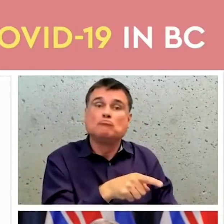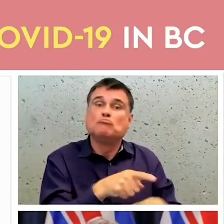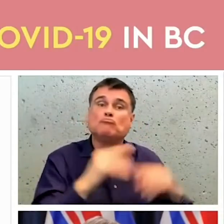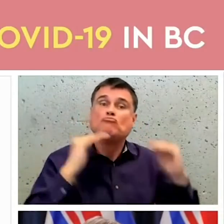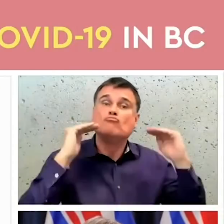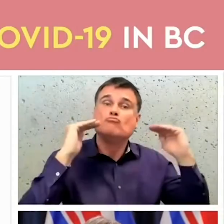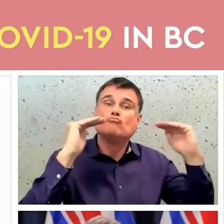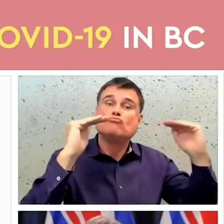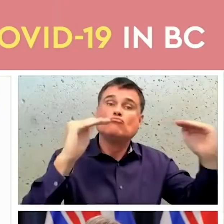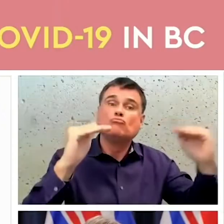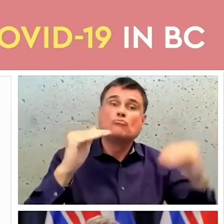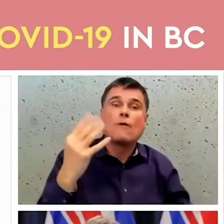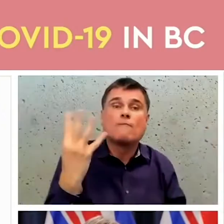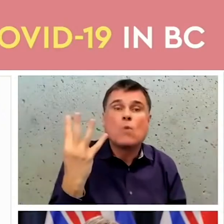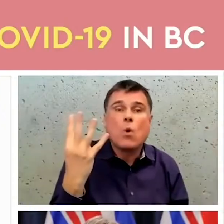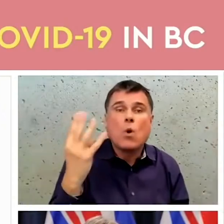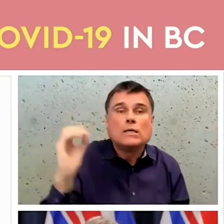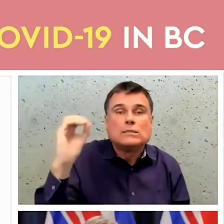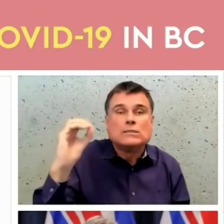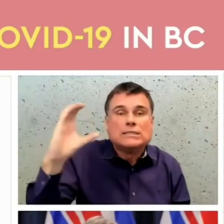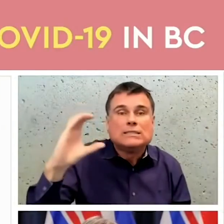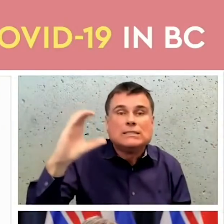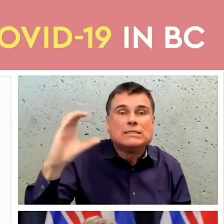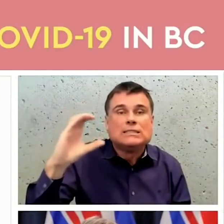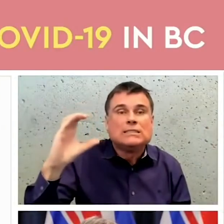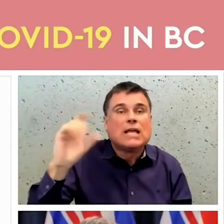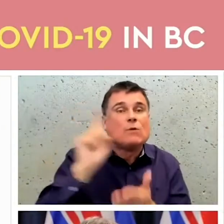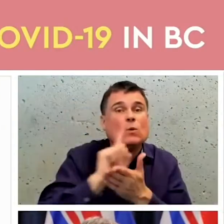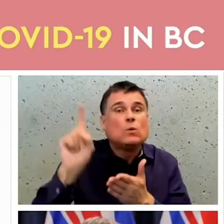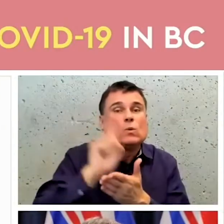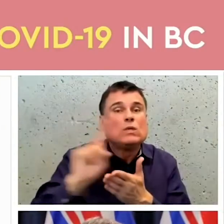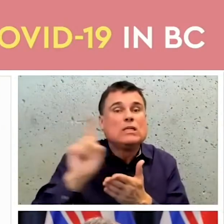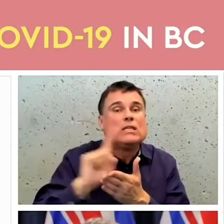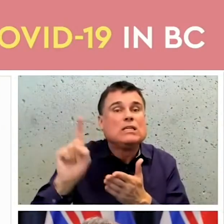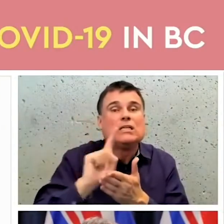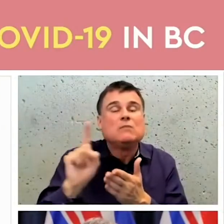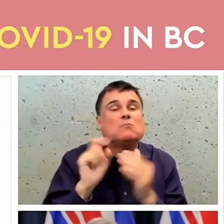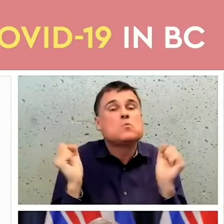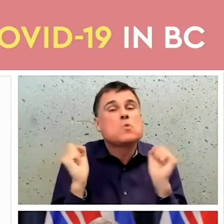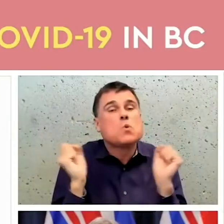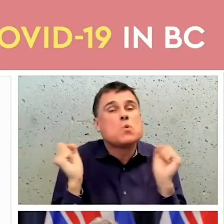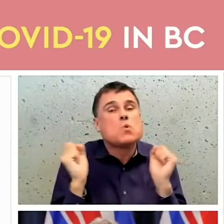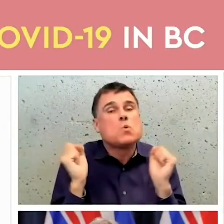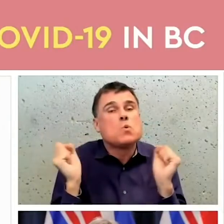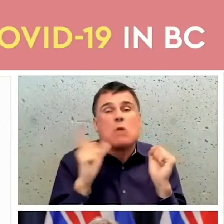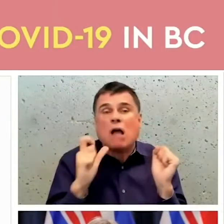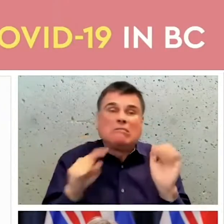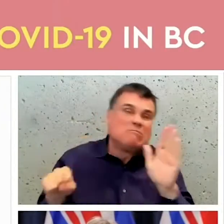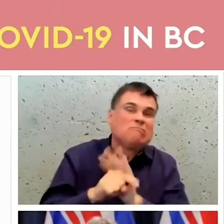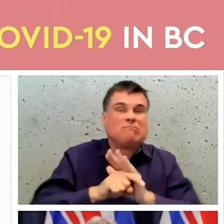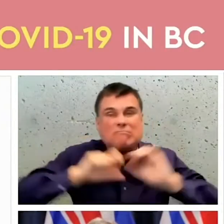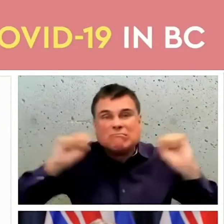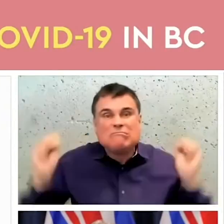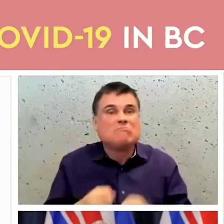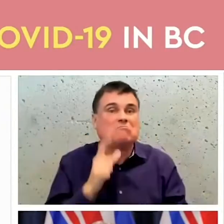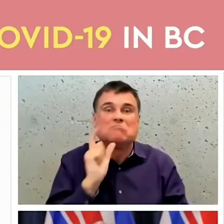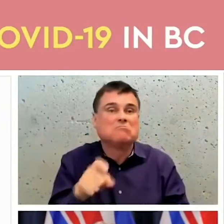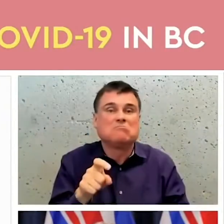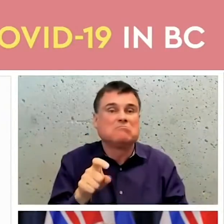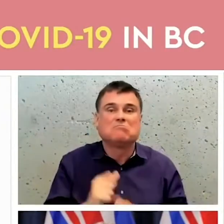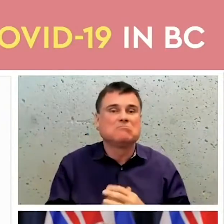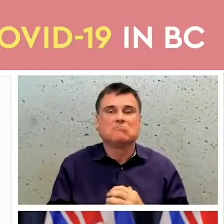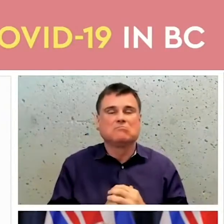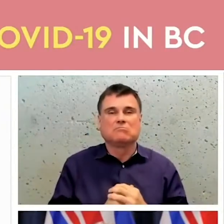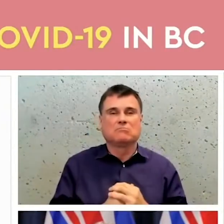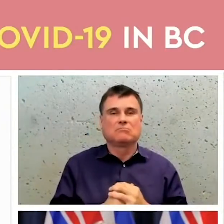Just another little nuance for this campaign, children must have had their 5th birthday. They have to be 5 in order for them to be